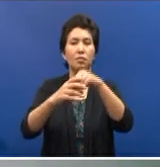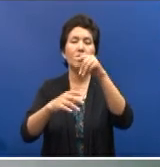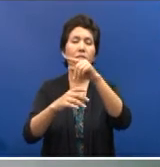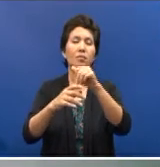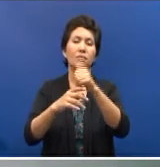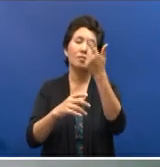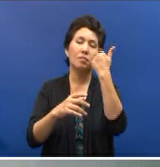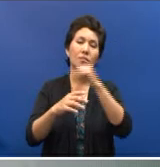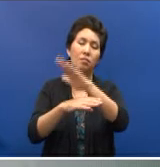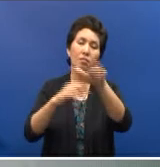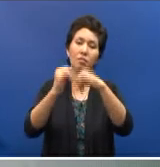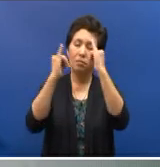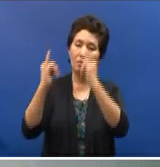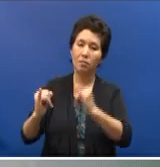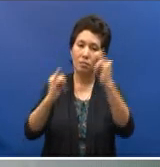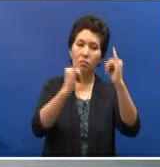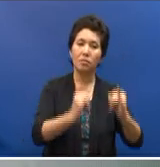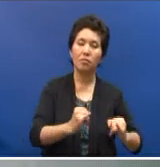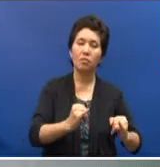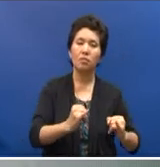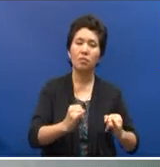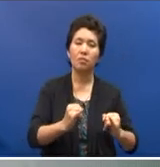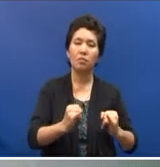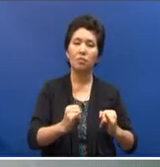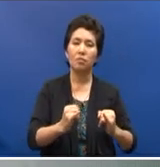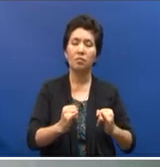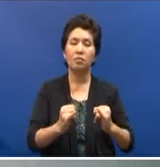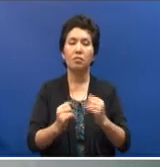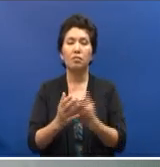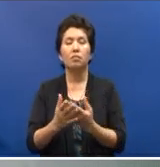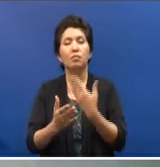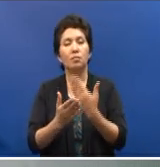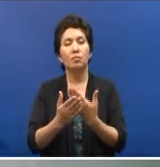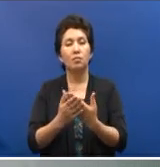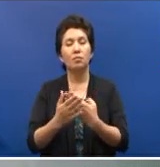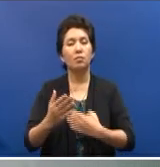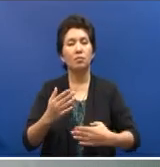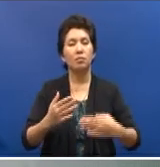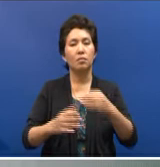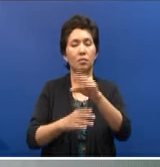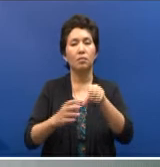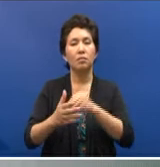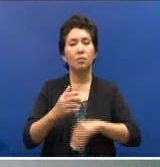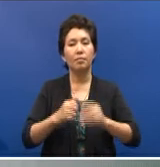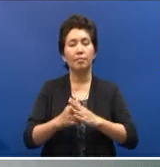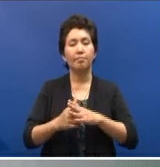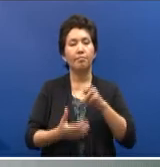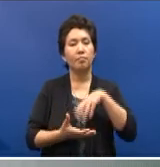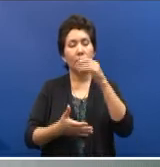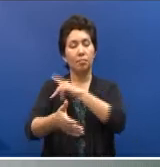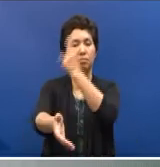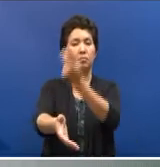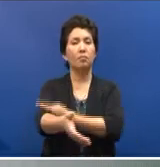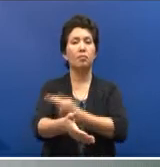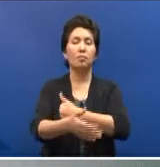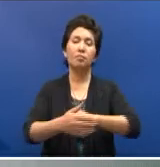society, all individuals would enjoy more or less the same degree, okay, in terms of their wealth, power,